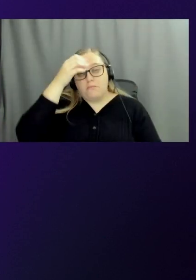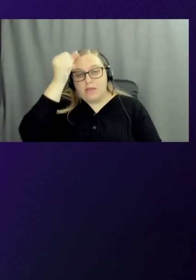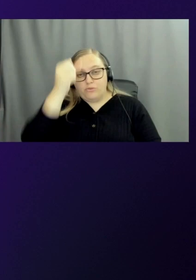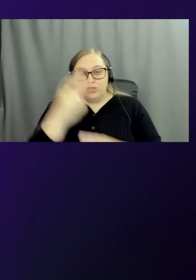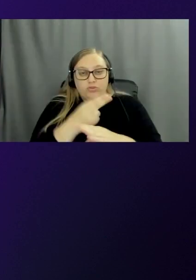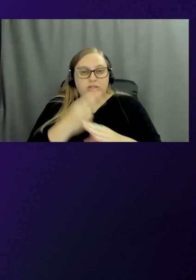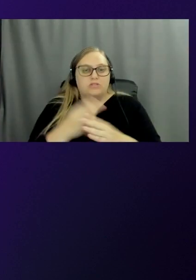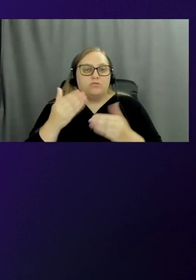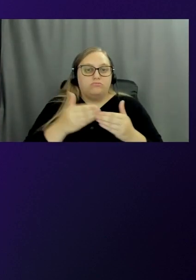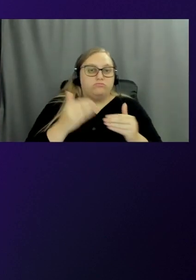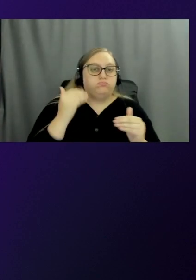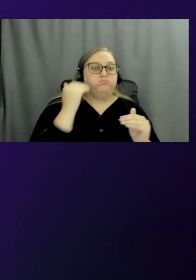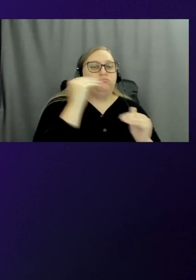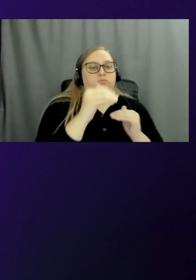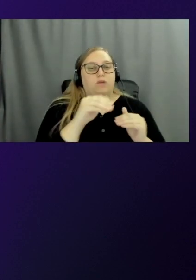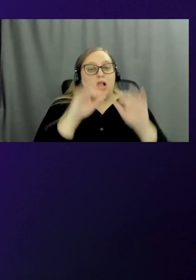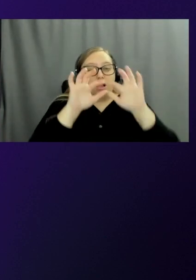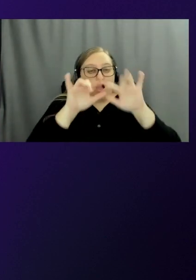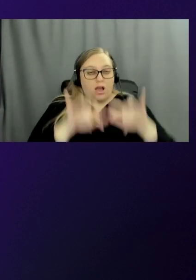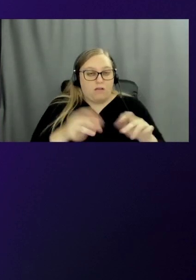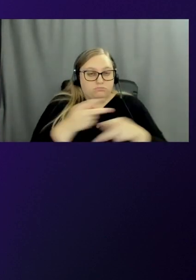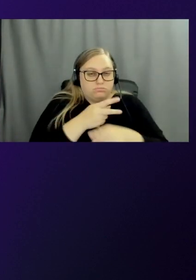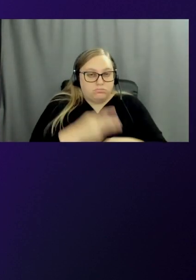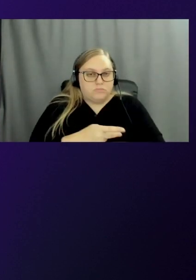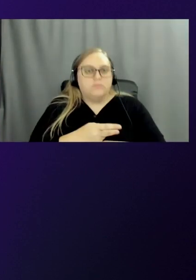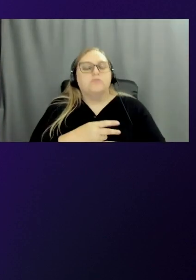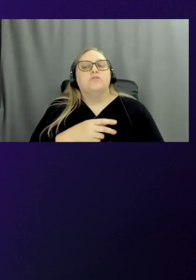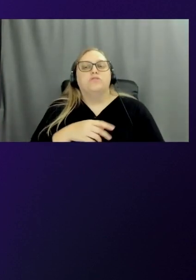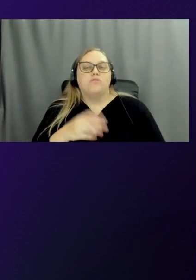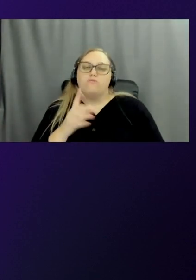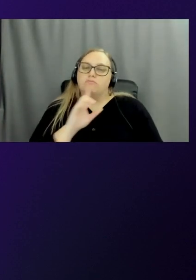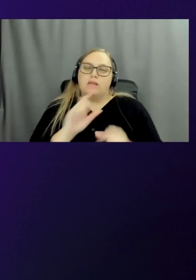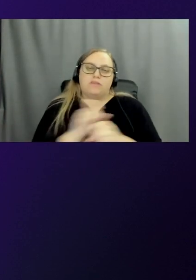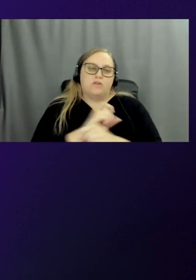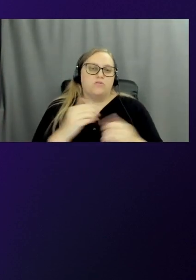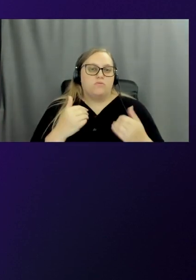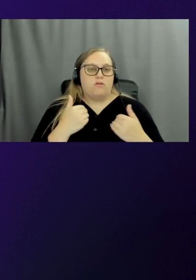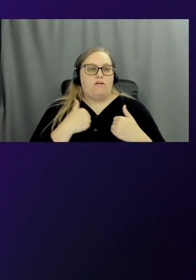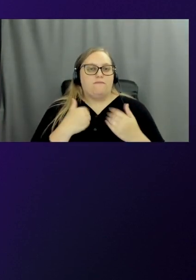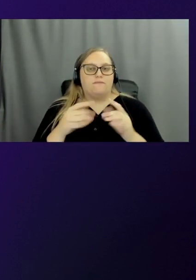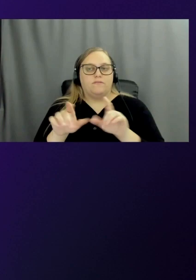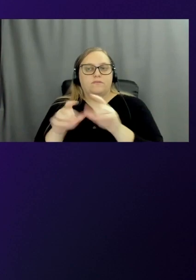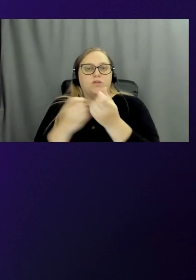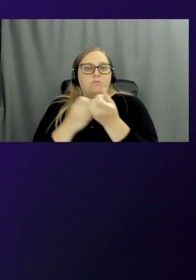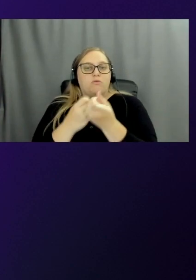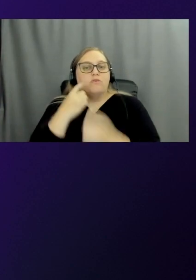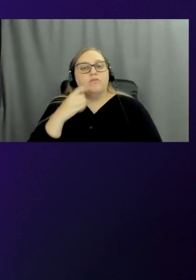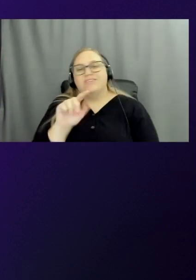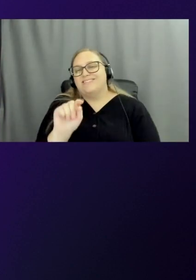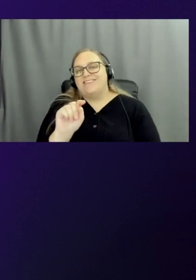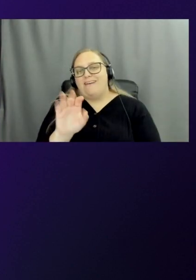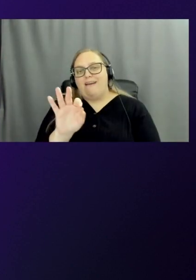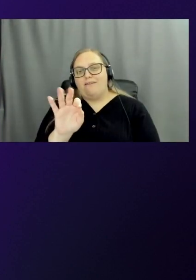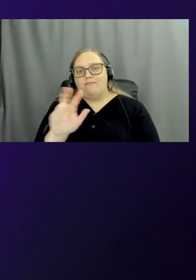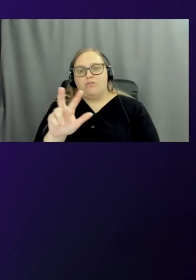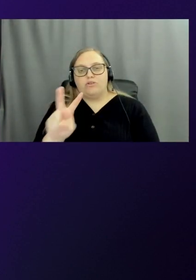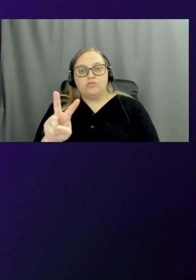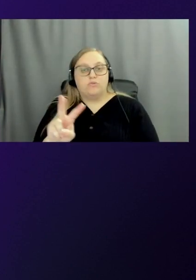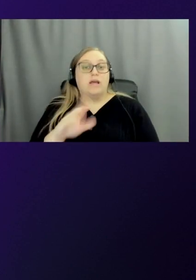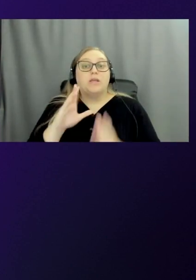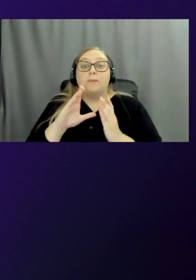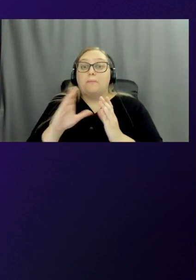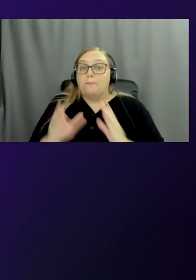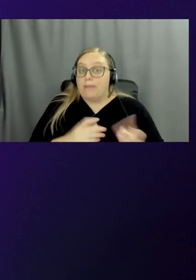accelerates the computations. So additionally, we also have support for TF32, and there are plans to introduce support